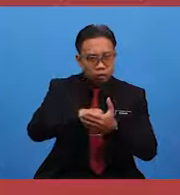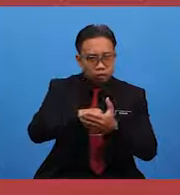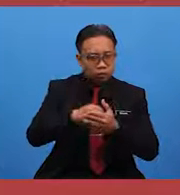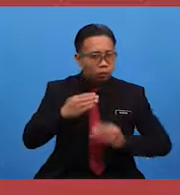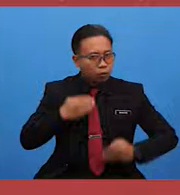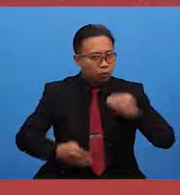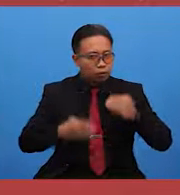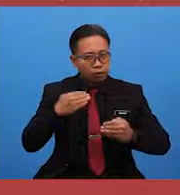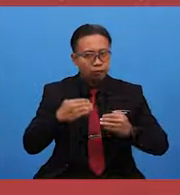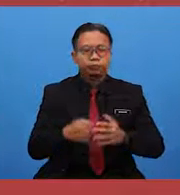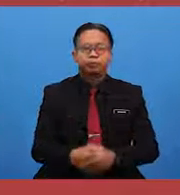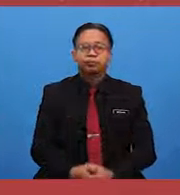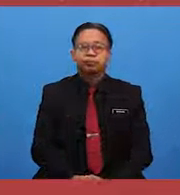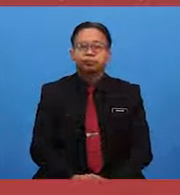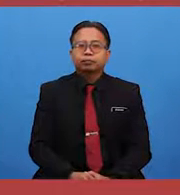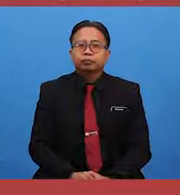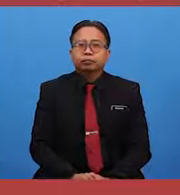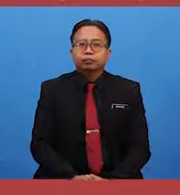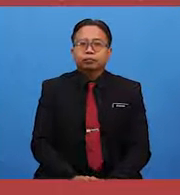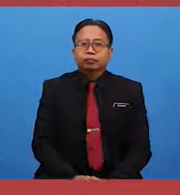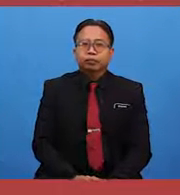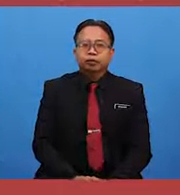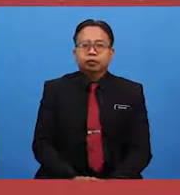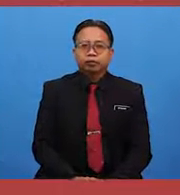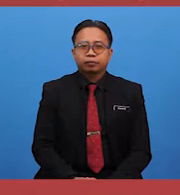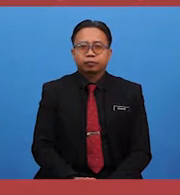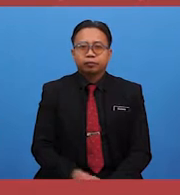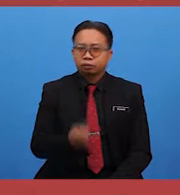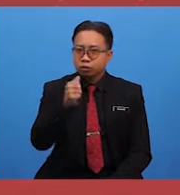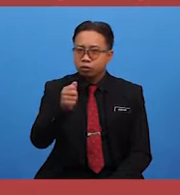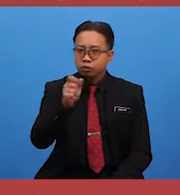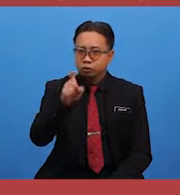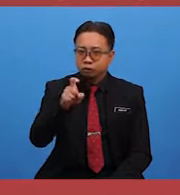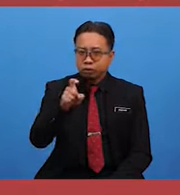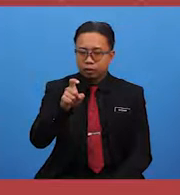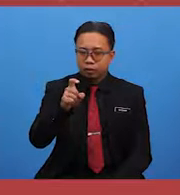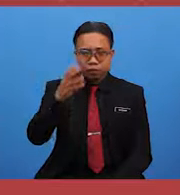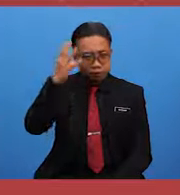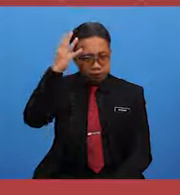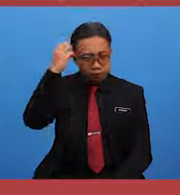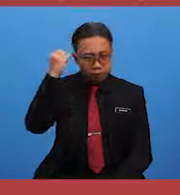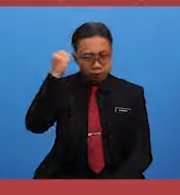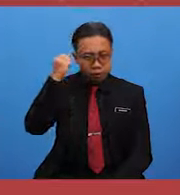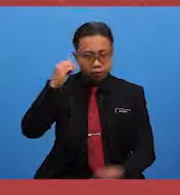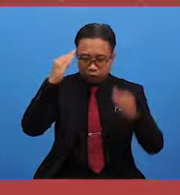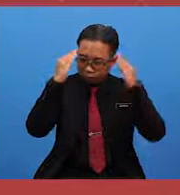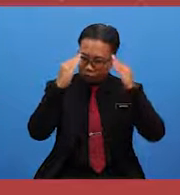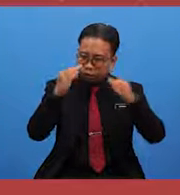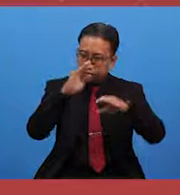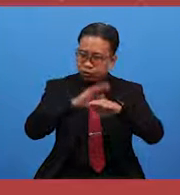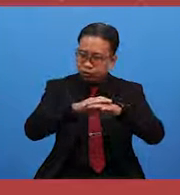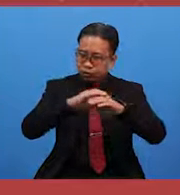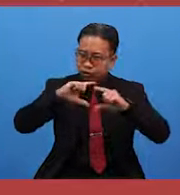to be lethargic and unattentive in class. You will experience difficulty concentrating in